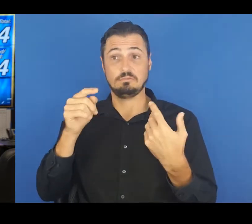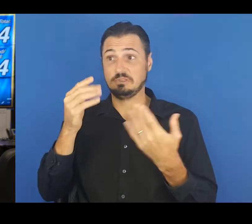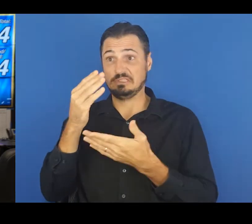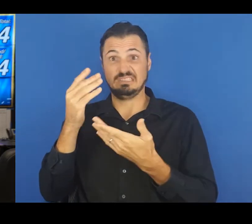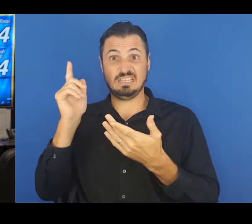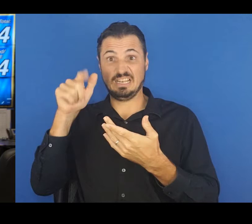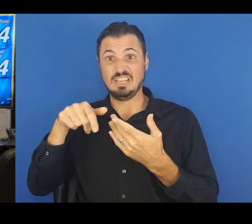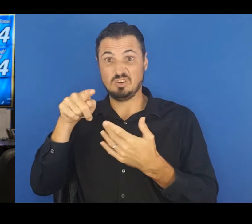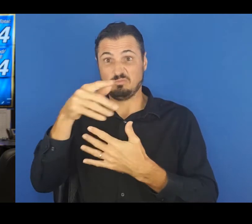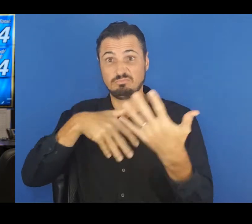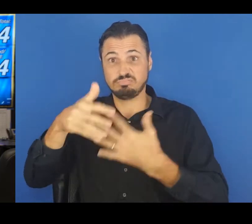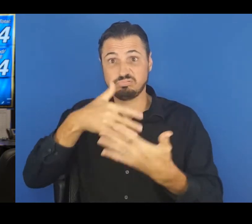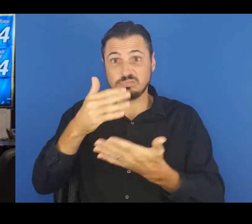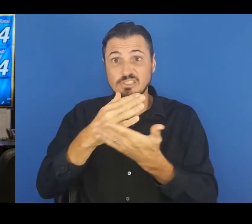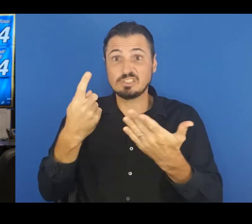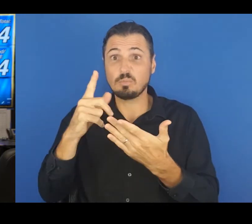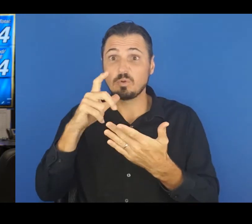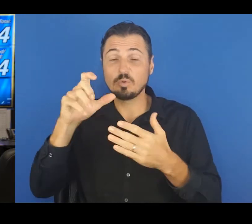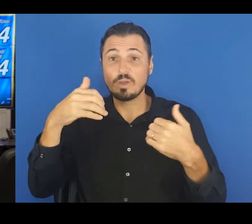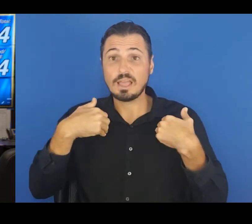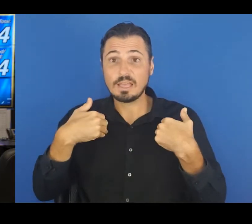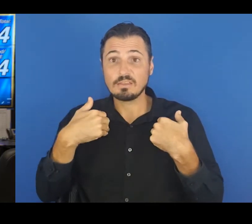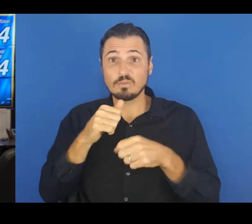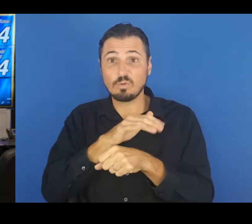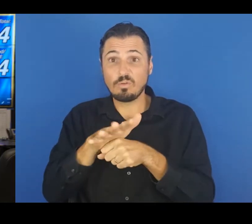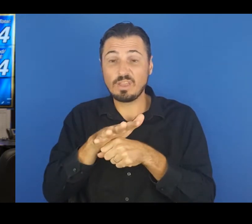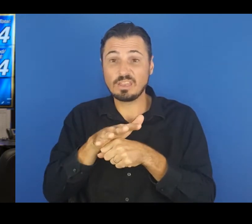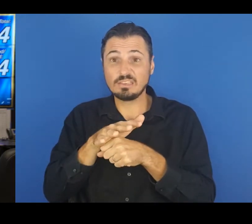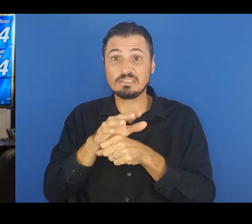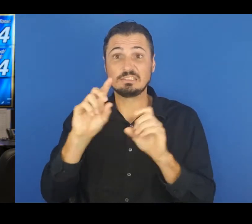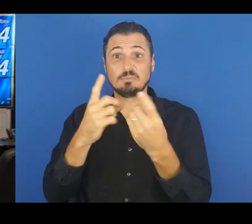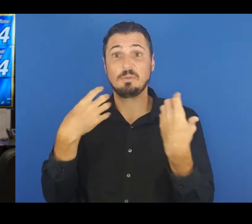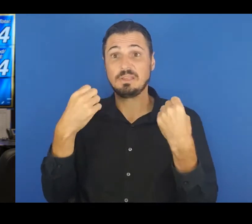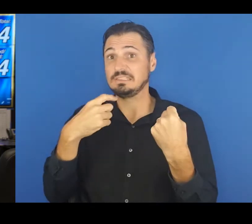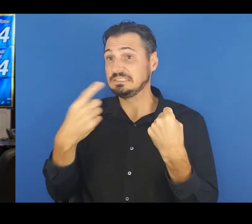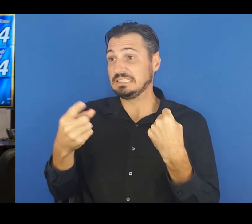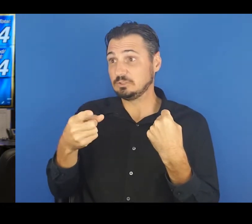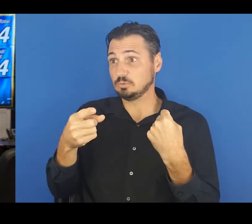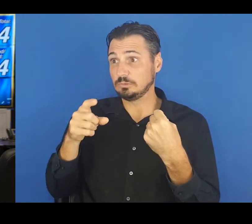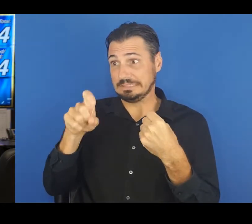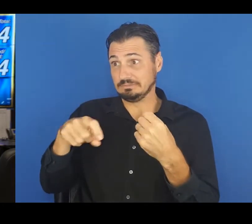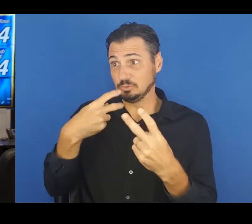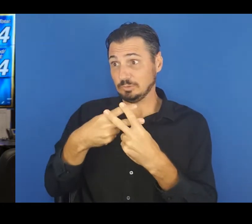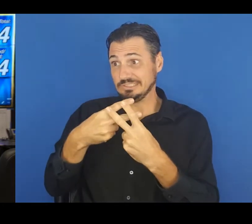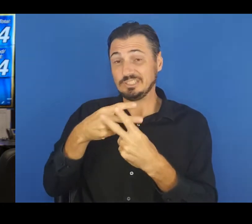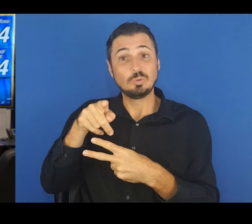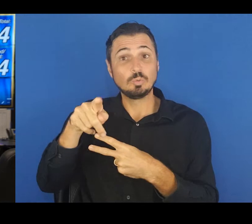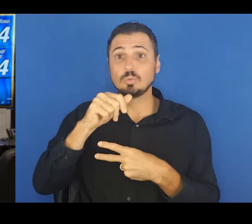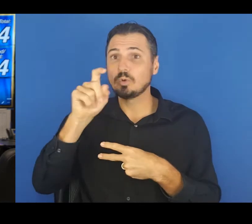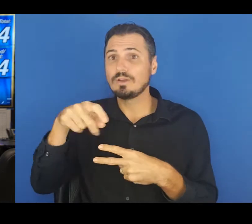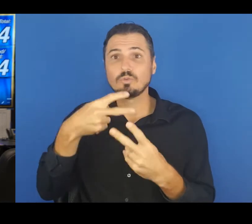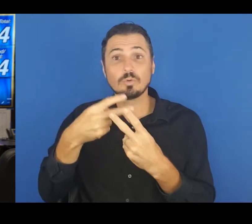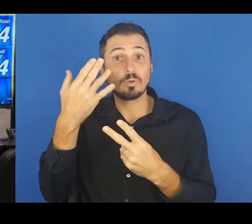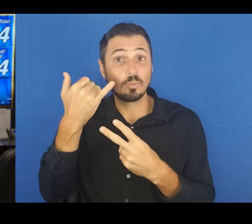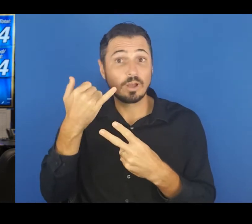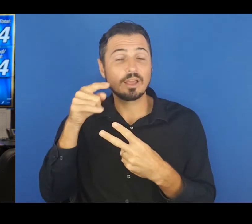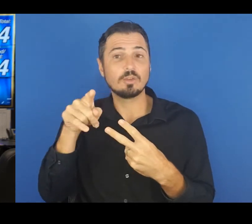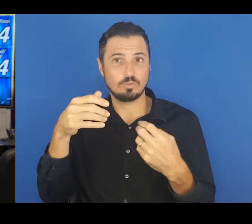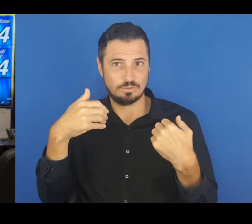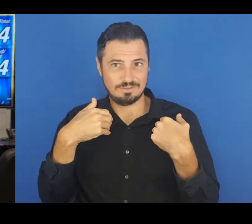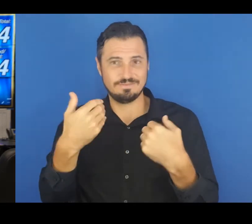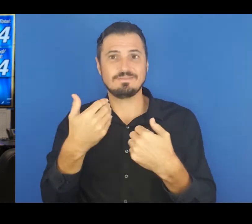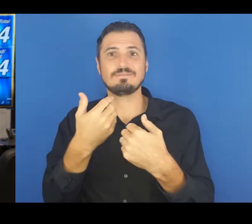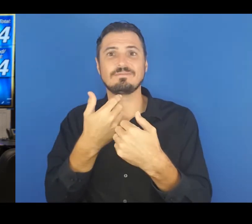exempt from the mandatory 10-day health-directed quarantine. Additionally, the county is working with the state